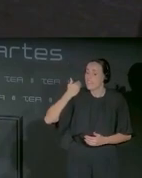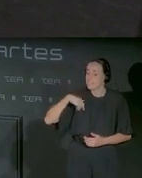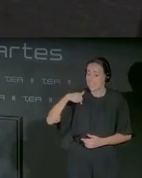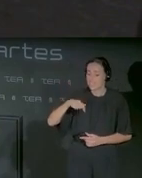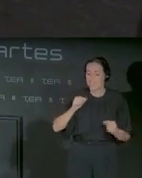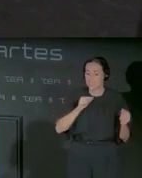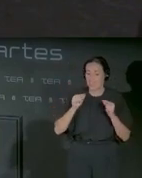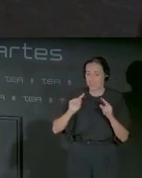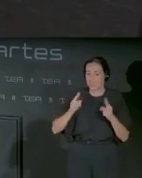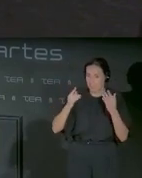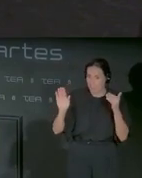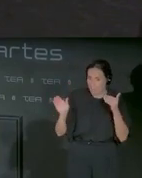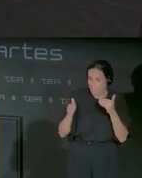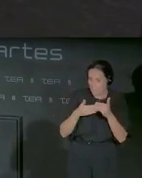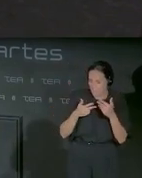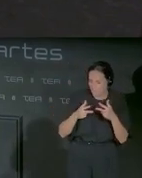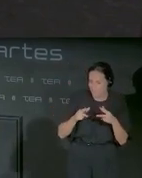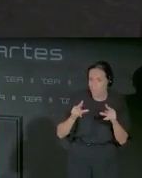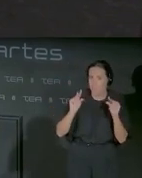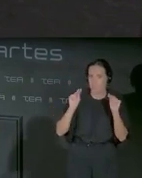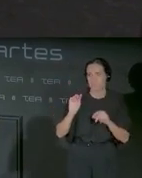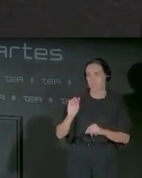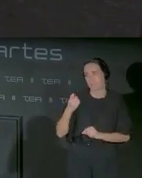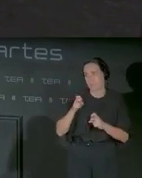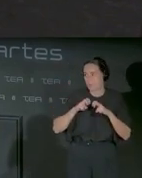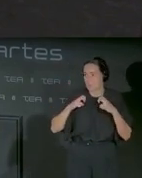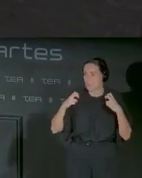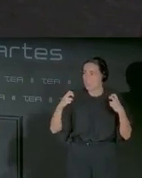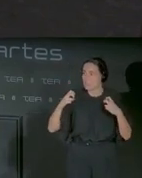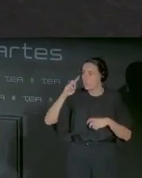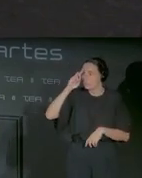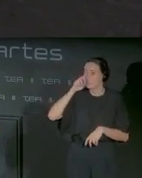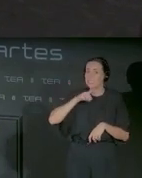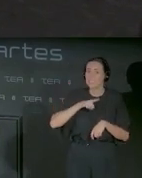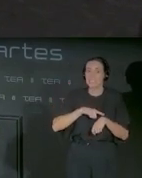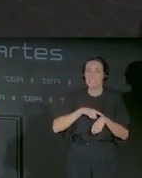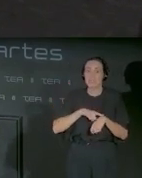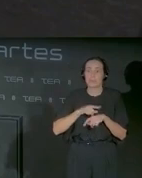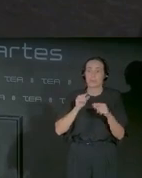Do we have time for an audience question?